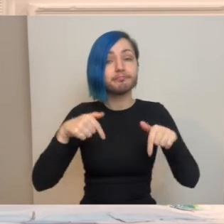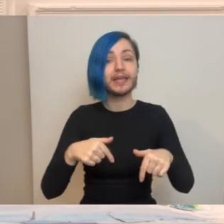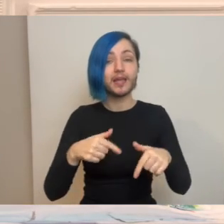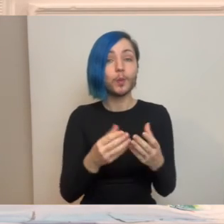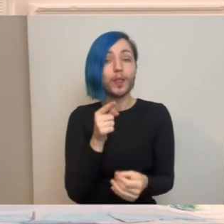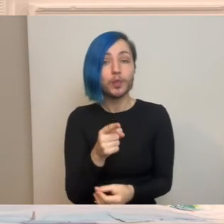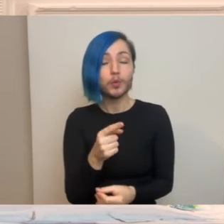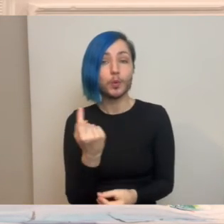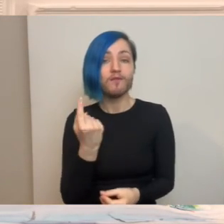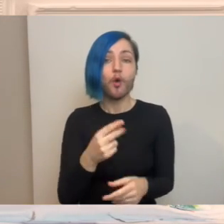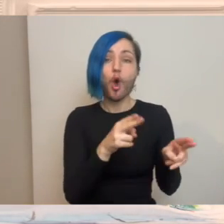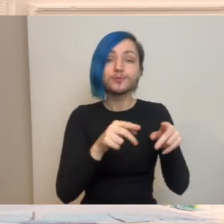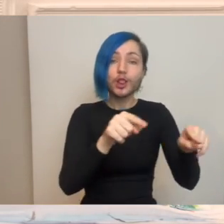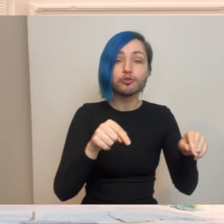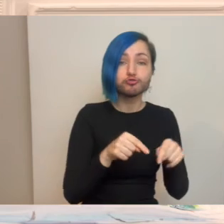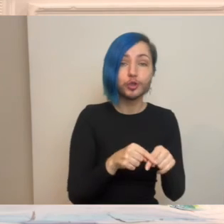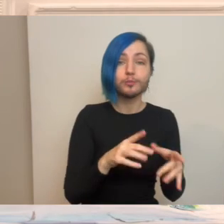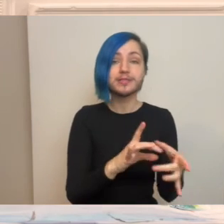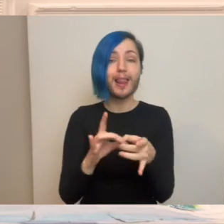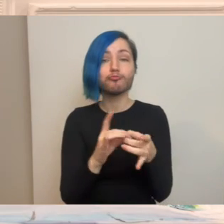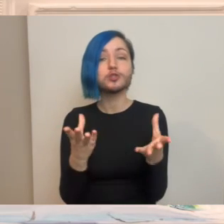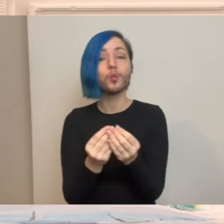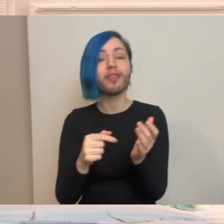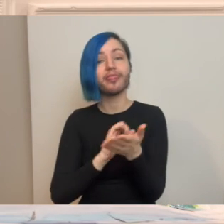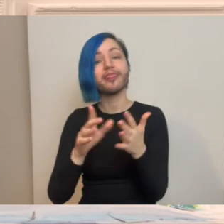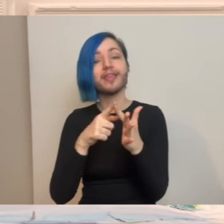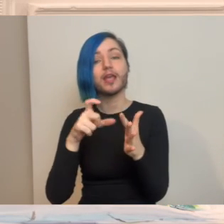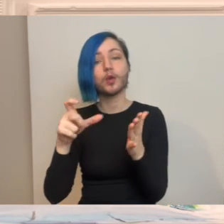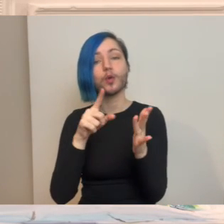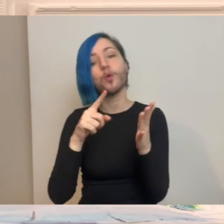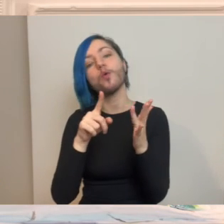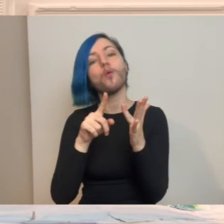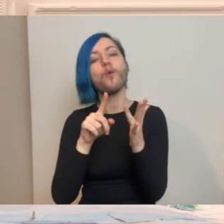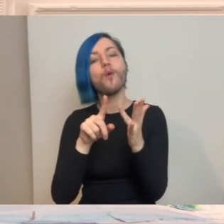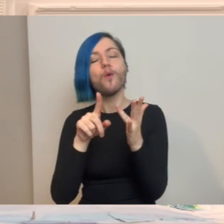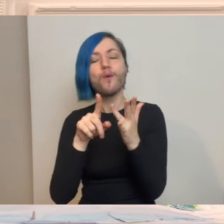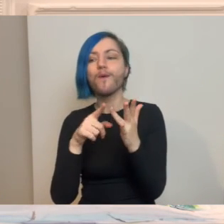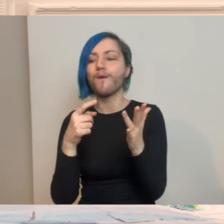Hospital Rooms, working in collaboration with the Courtauld.